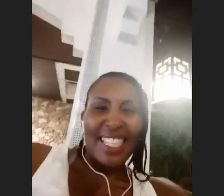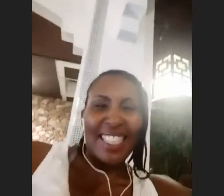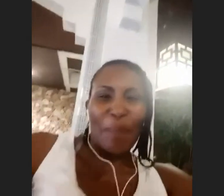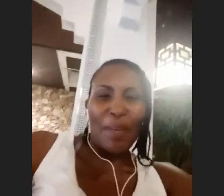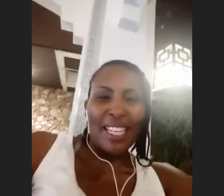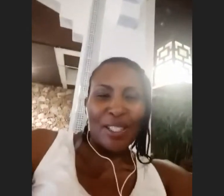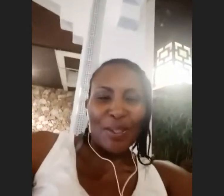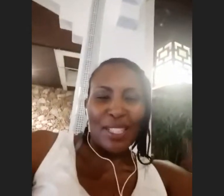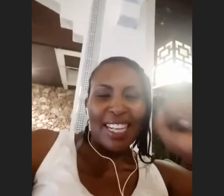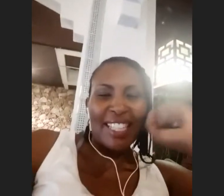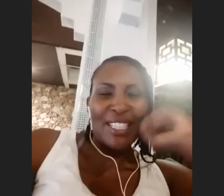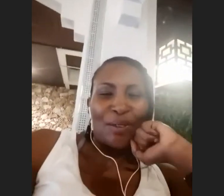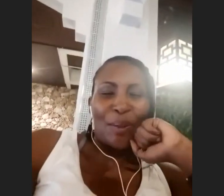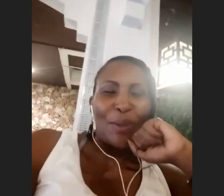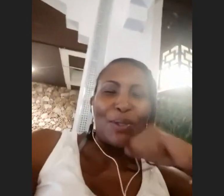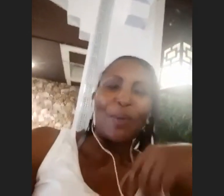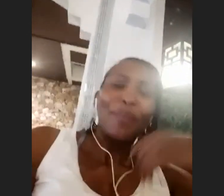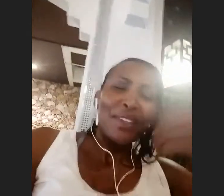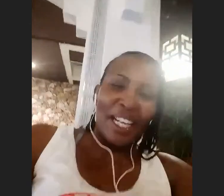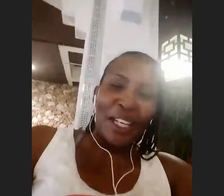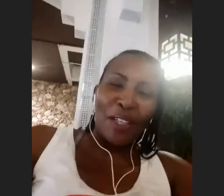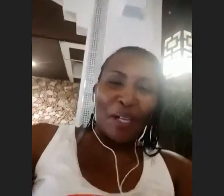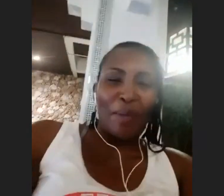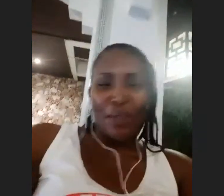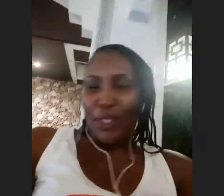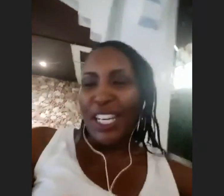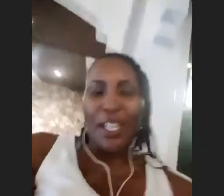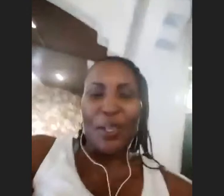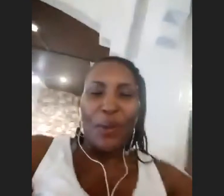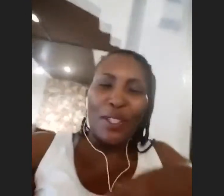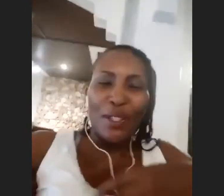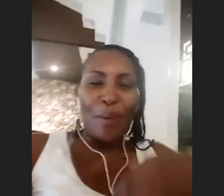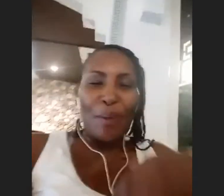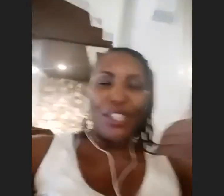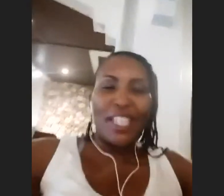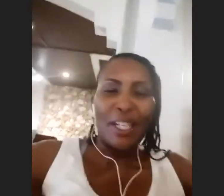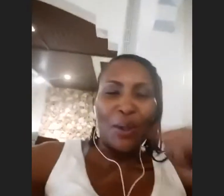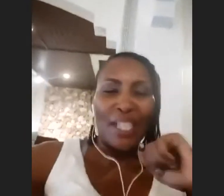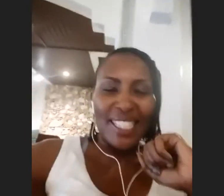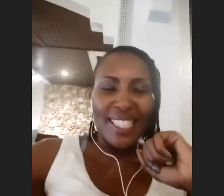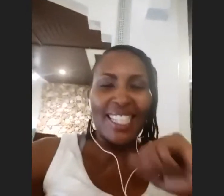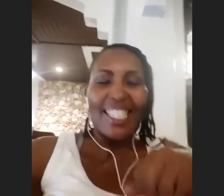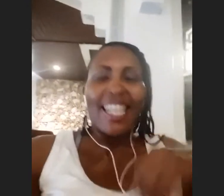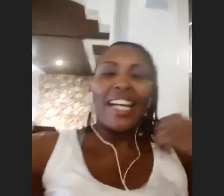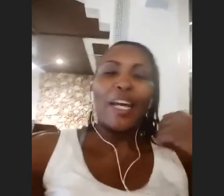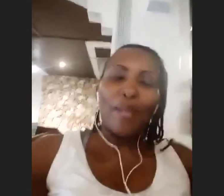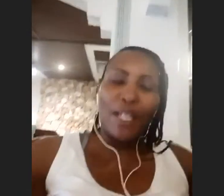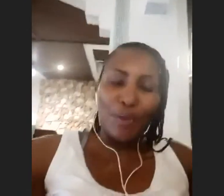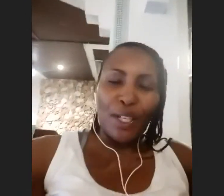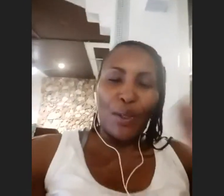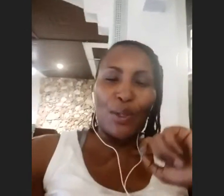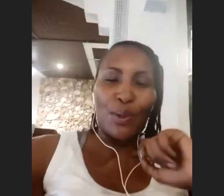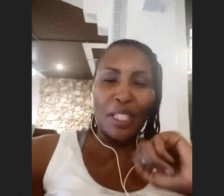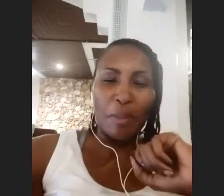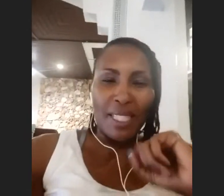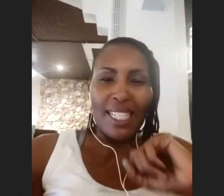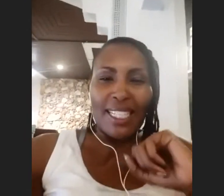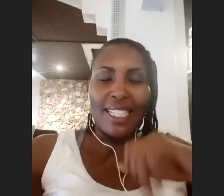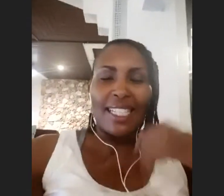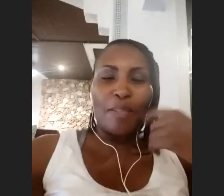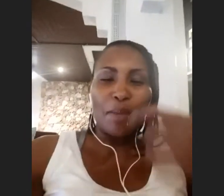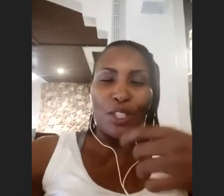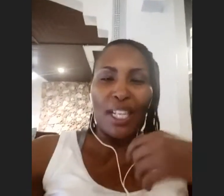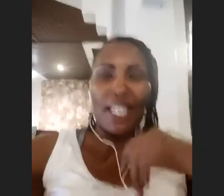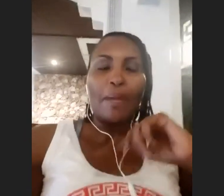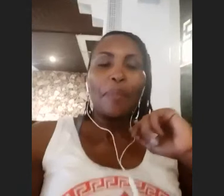just typing the lessons they're getting from you. So thank you very much for sharing your wisdom, for sharing your insights. And I believe we are going to create better